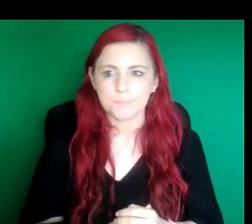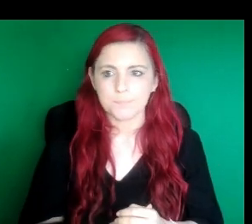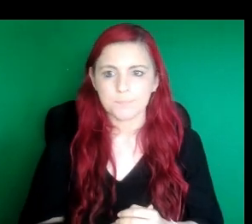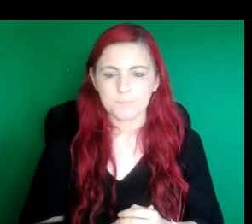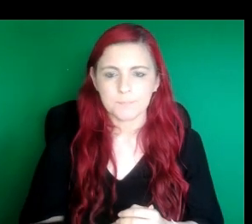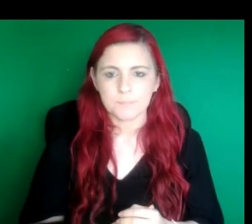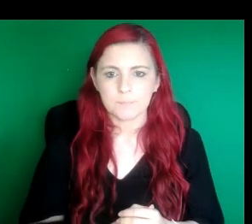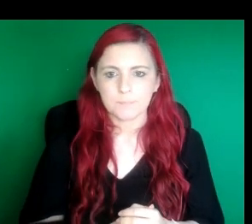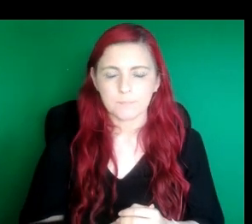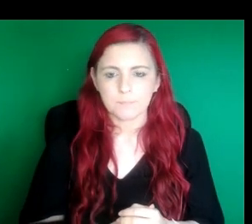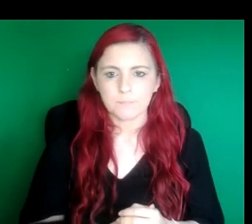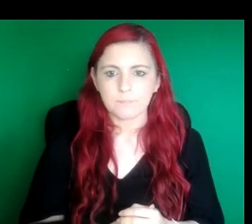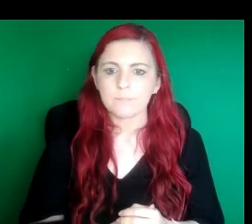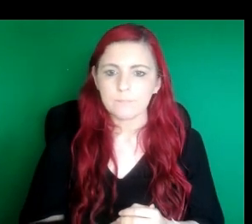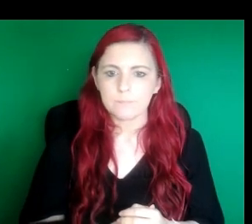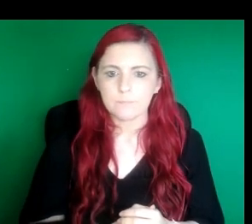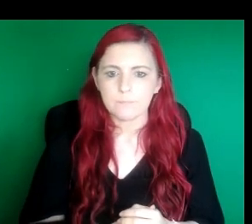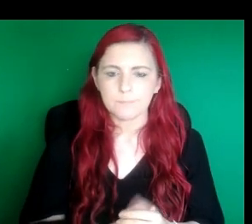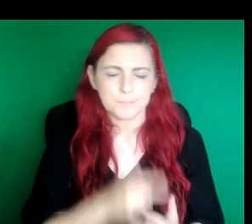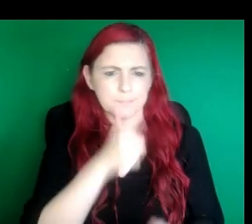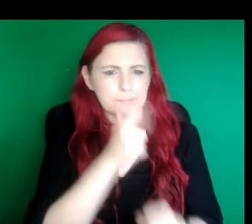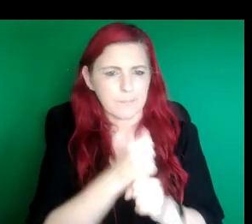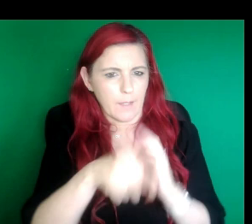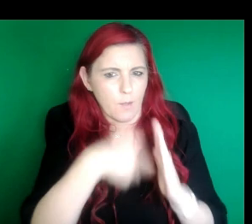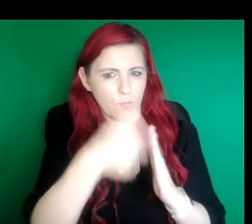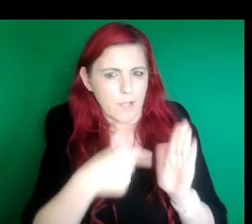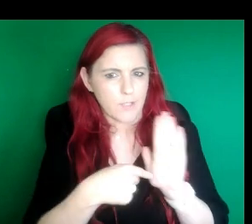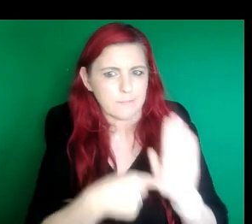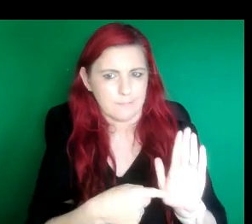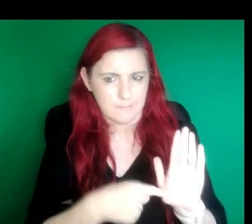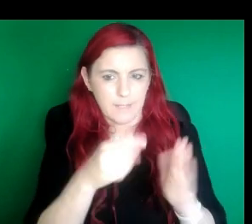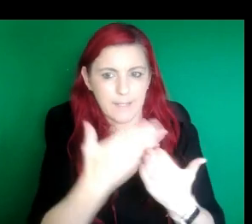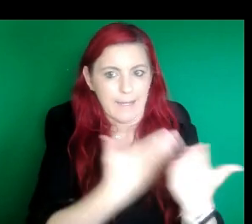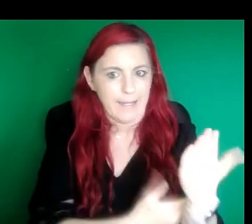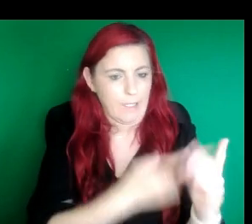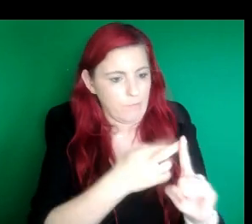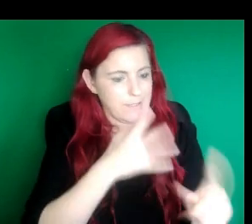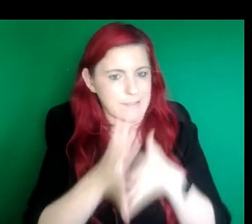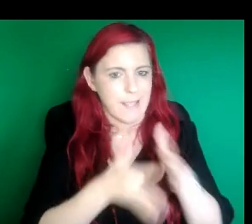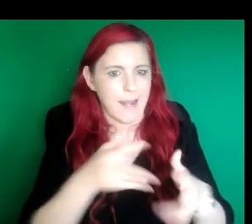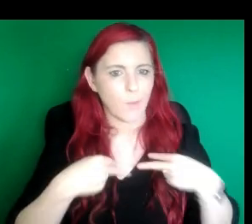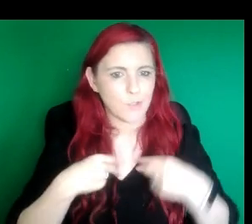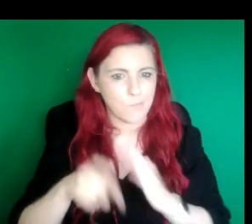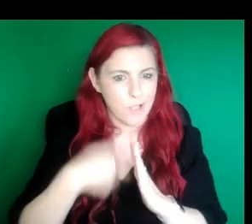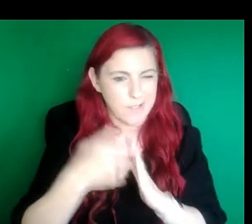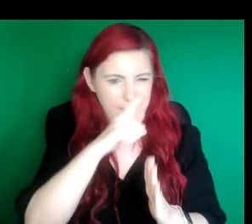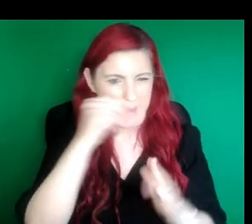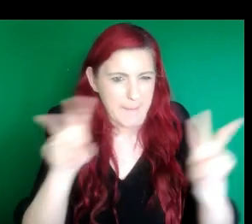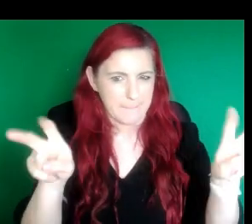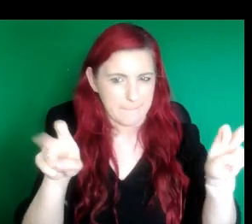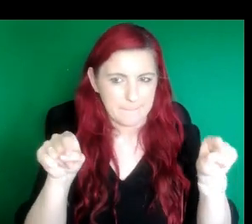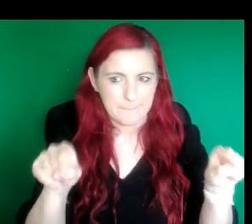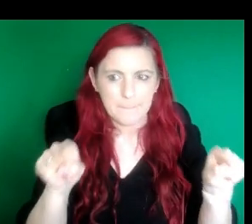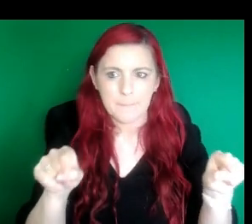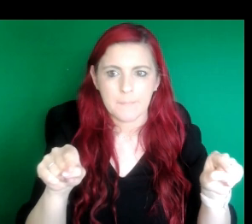So if you can see from the next slide, so just a little bit about the project itself. This was the Legal Recognition of Sign Languages project that, as I